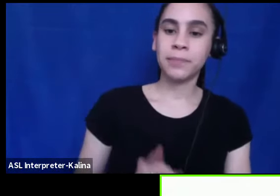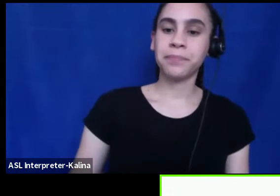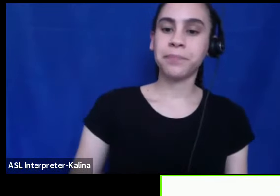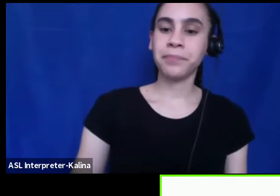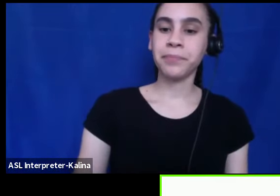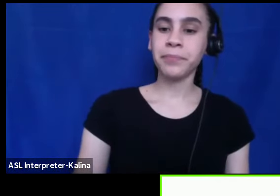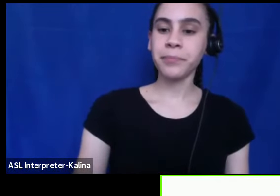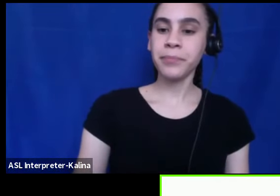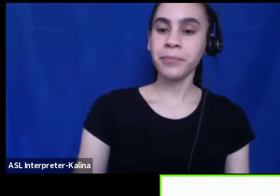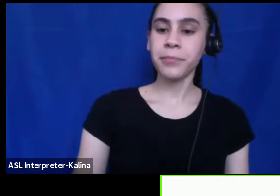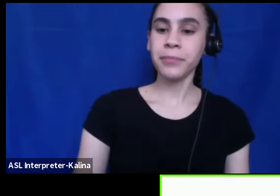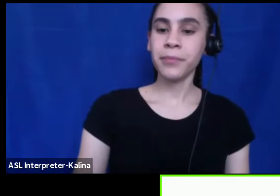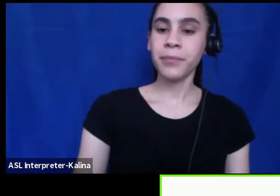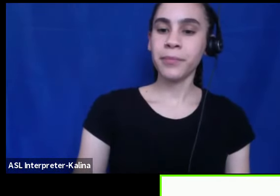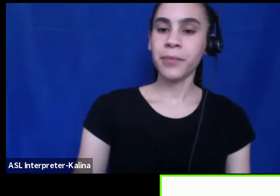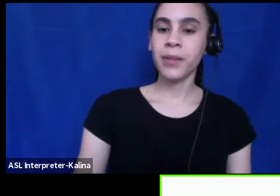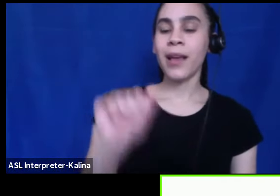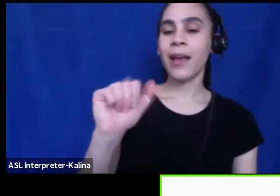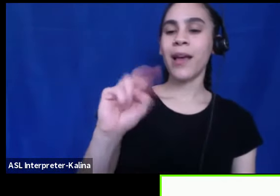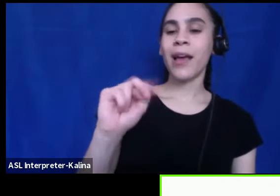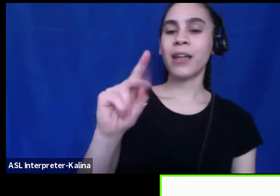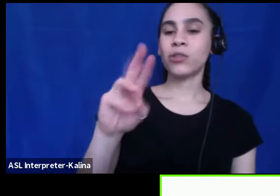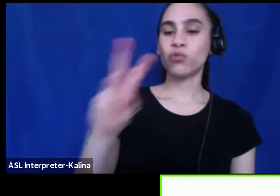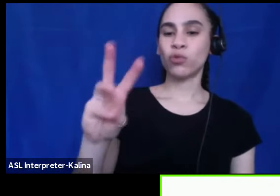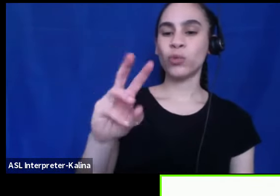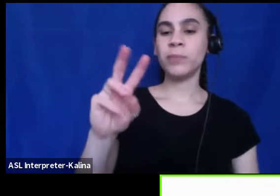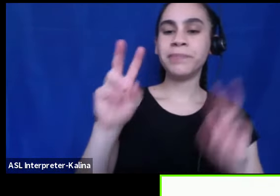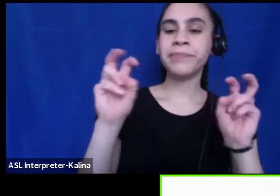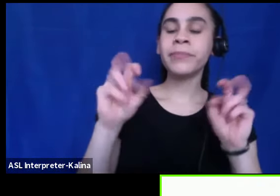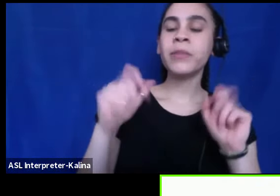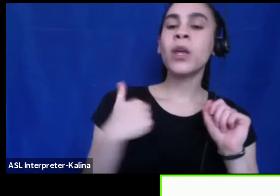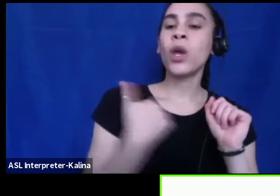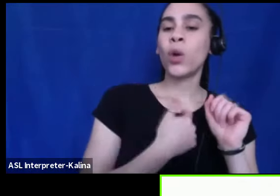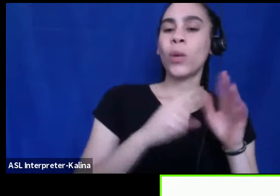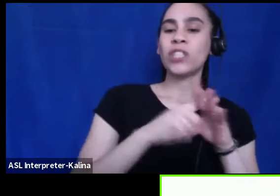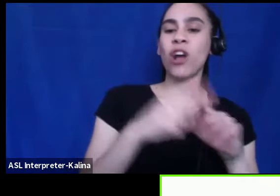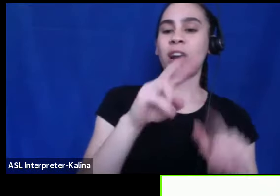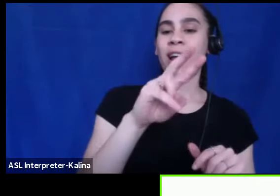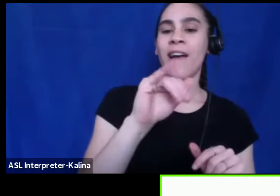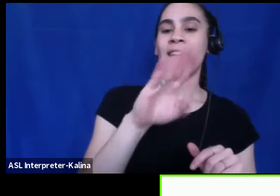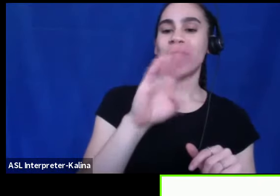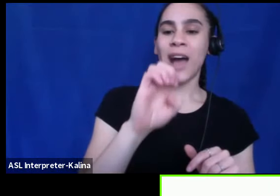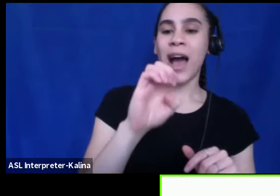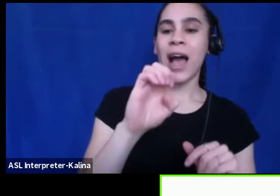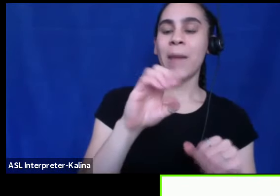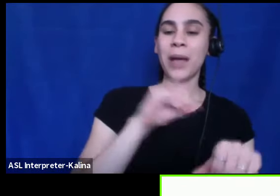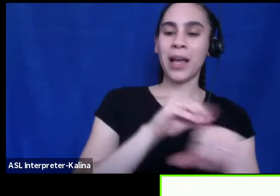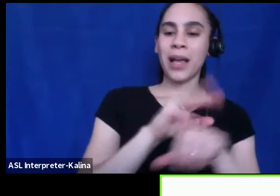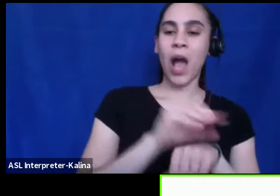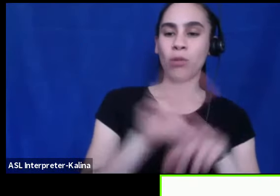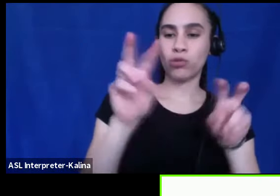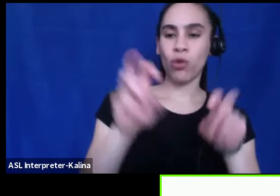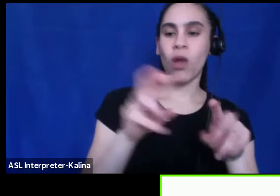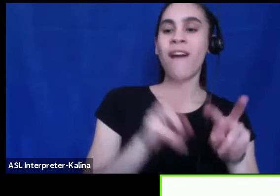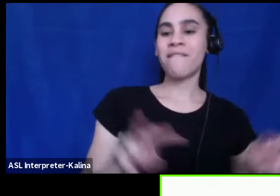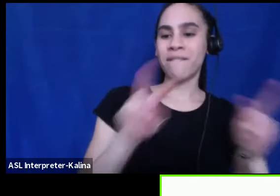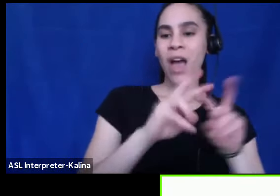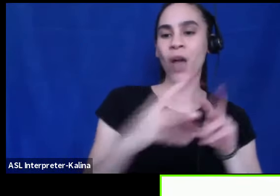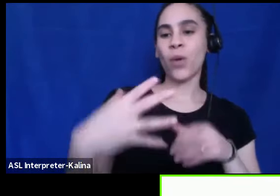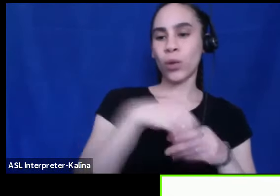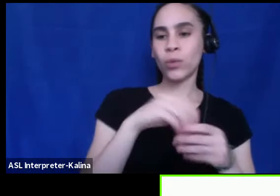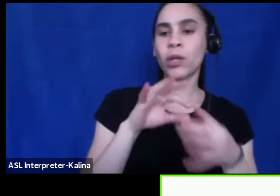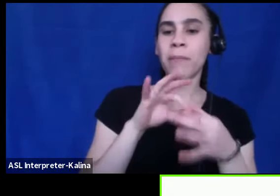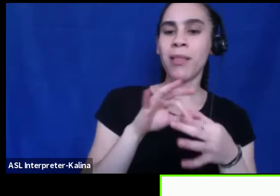Andrew asks, we started a VIBE council. VIBE is value, inclusion, belonging, and equity, at work